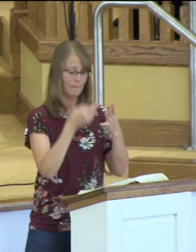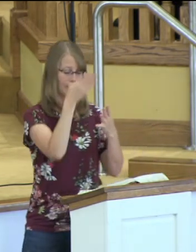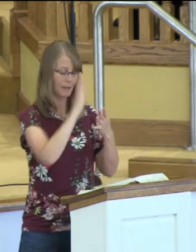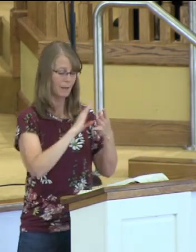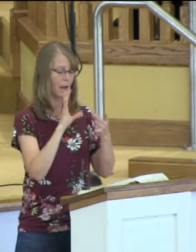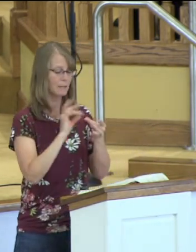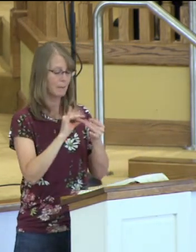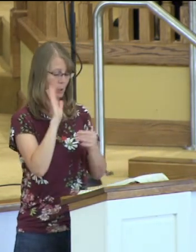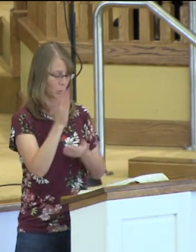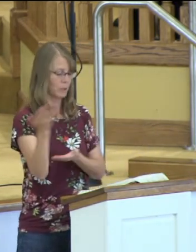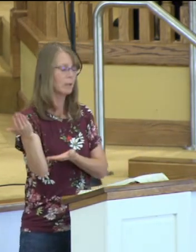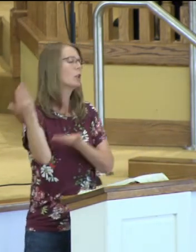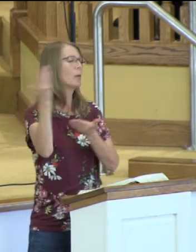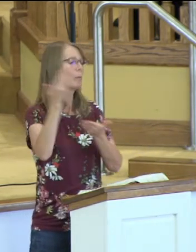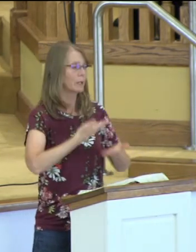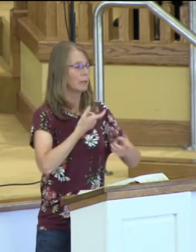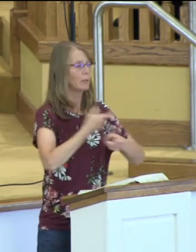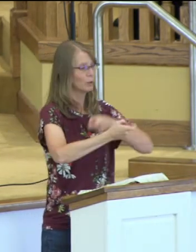bring persecution.